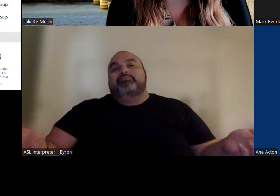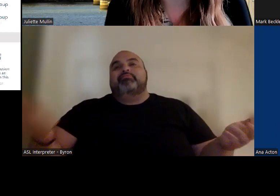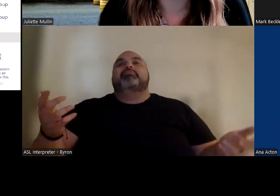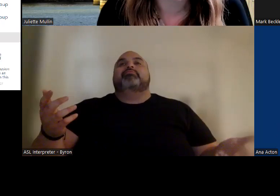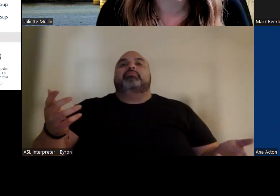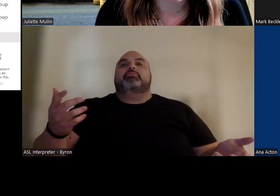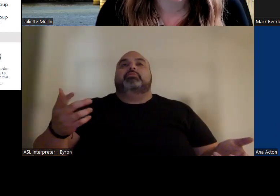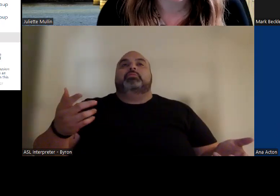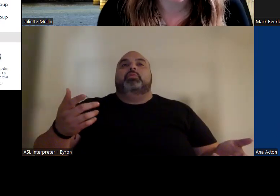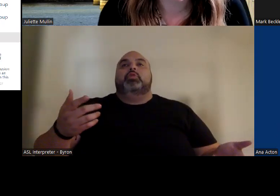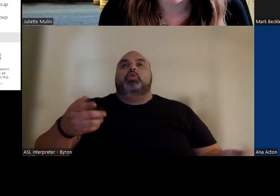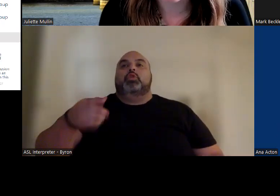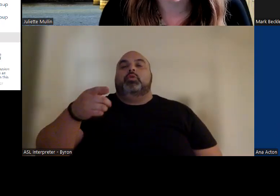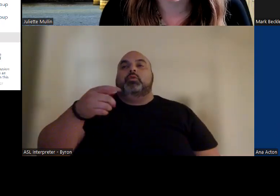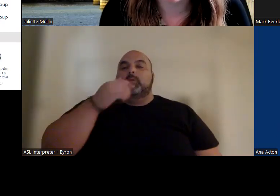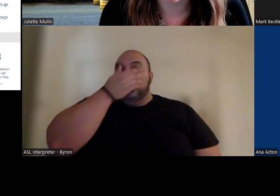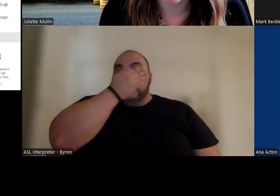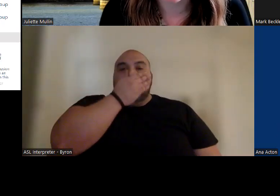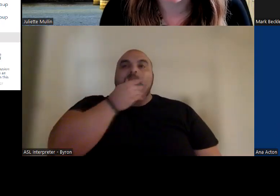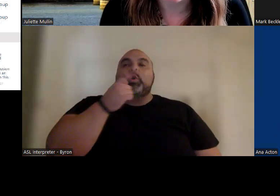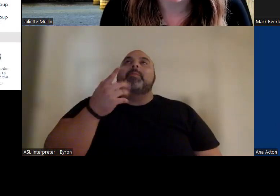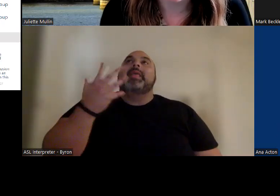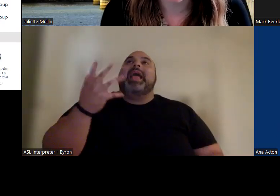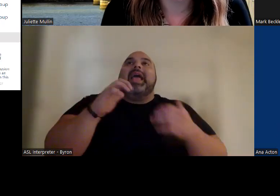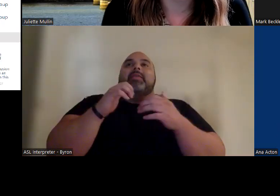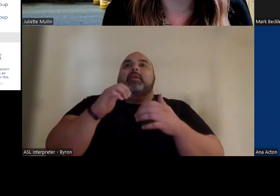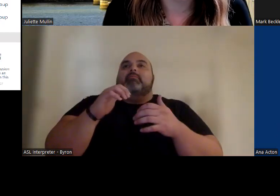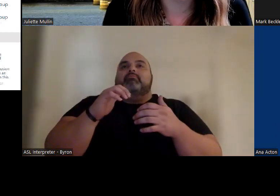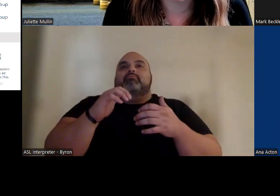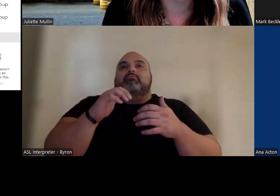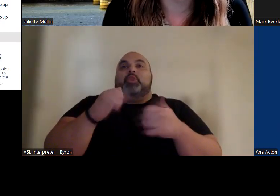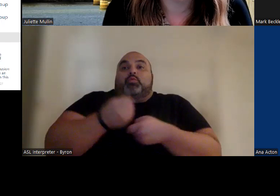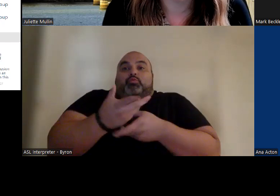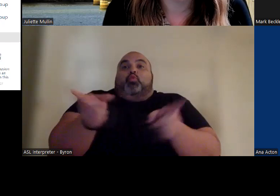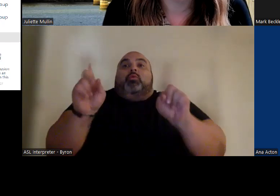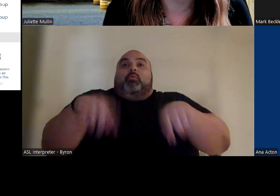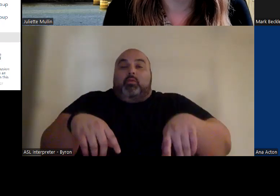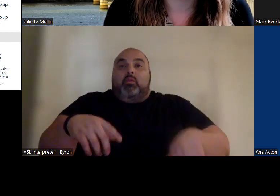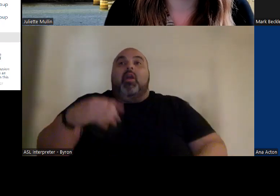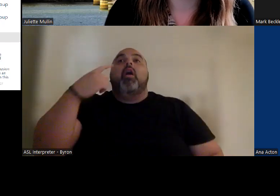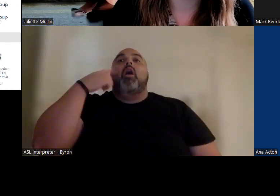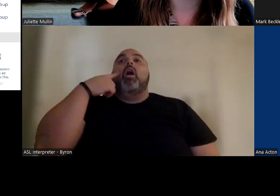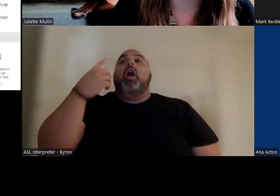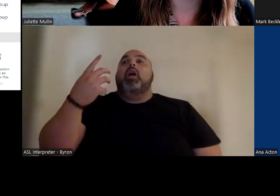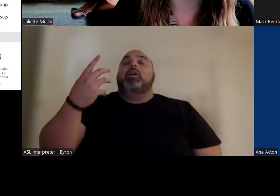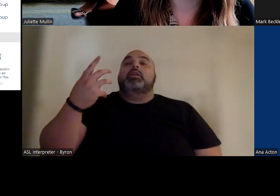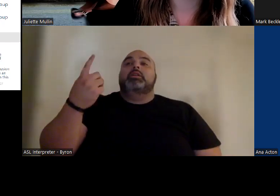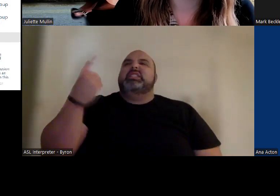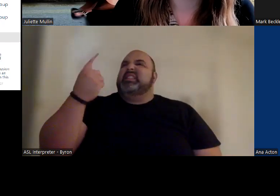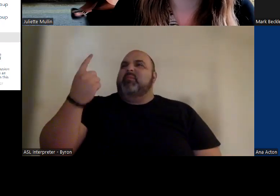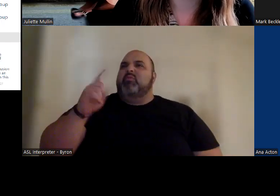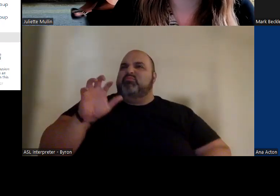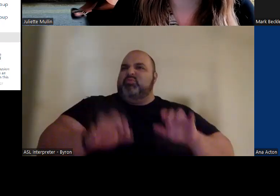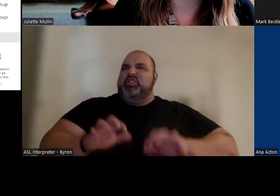on key implement implement implications, you know, I think someone put it in the chat.